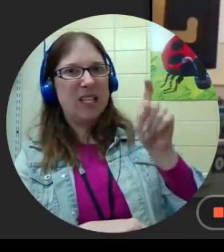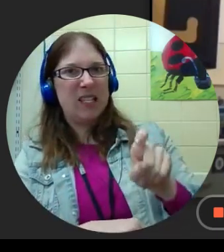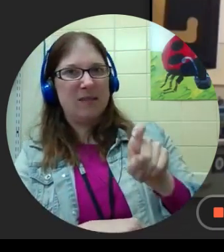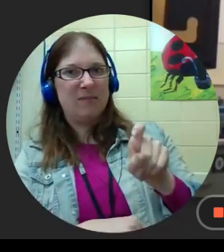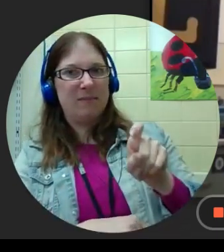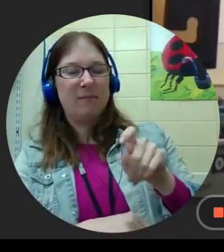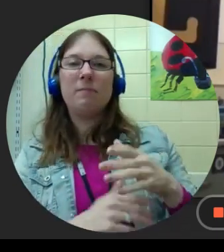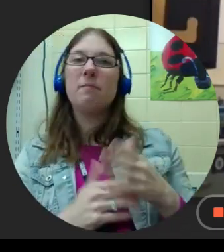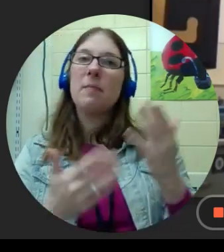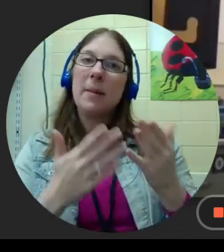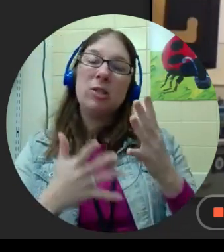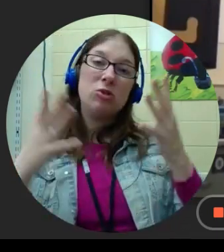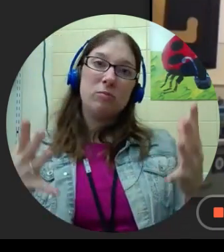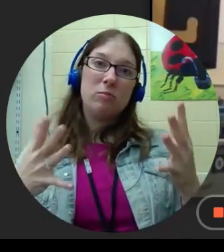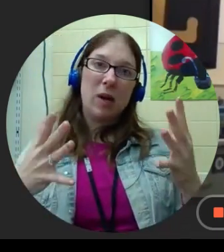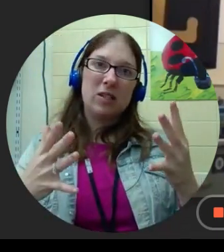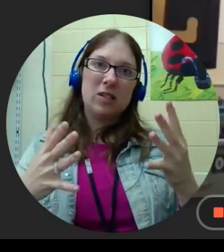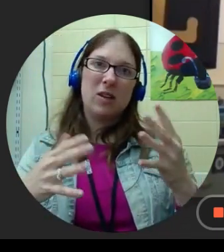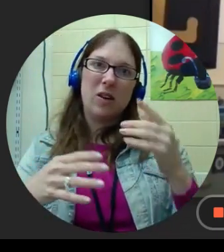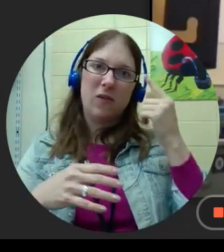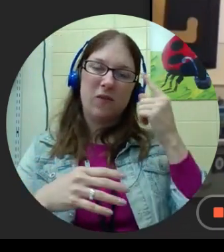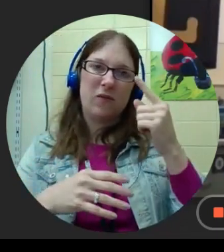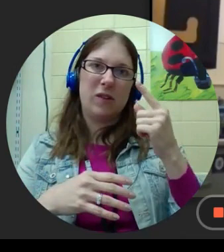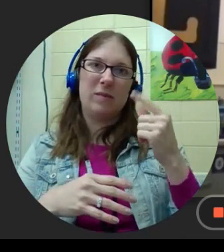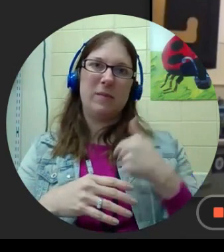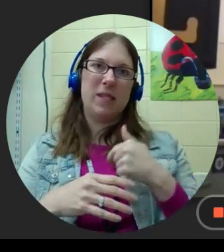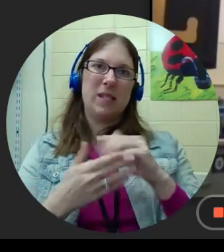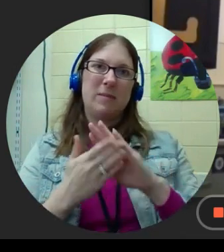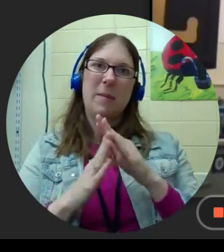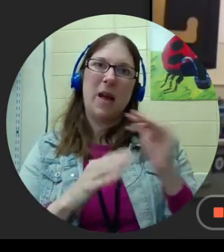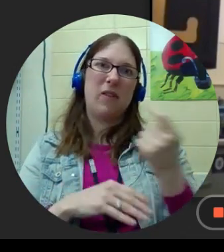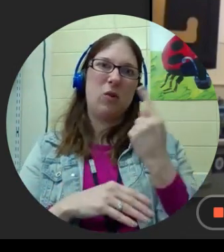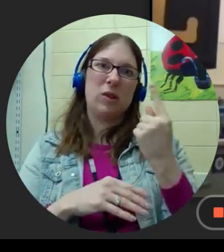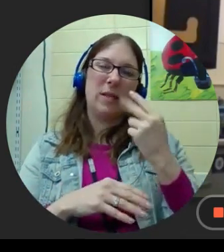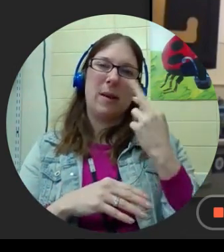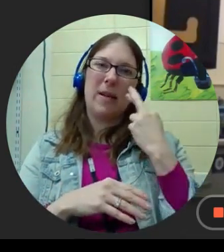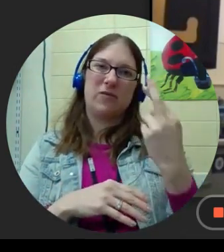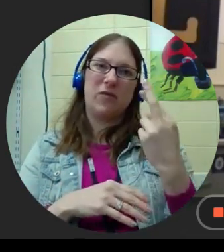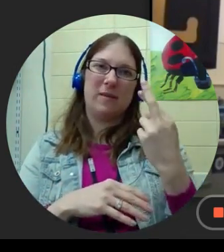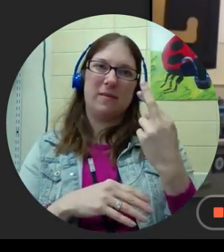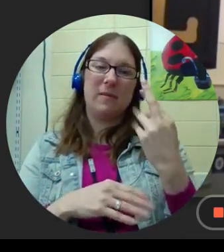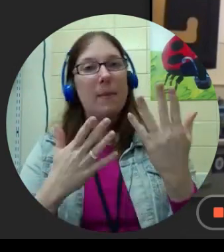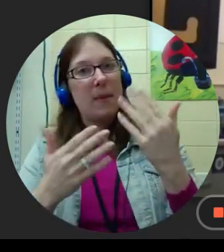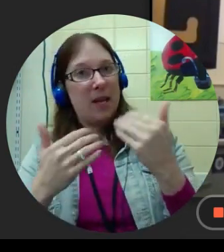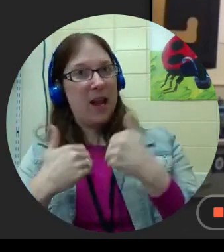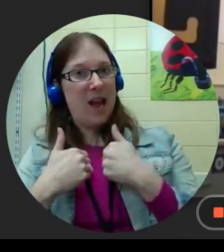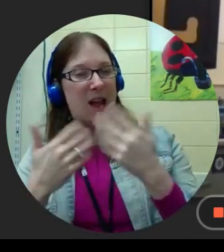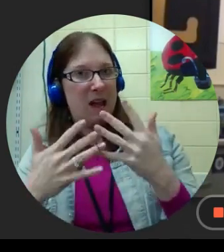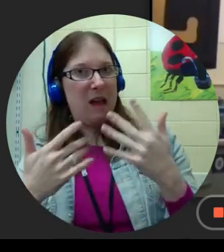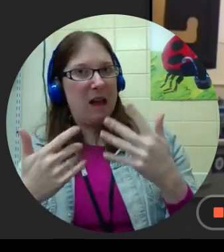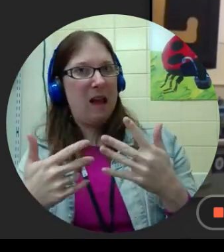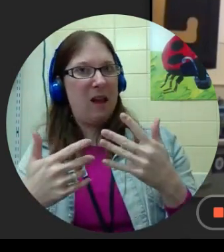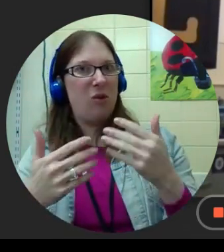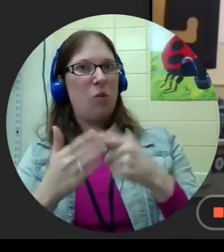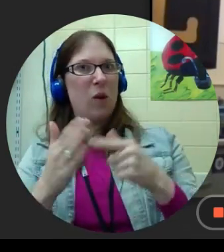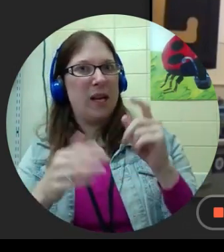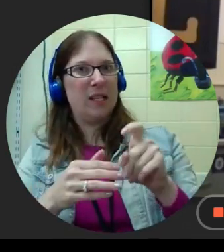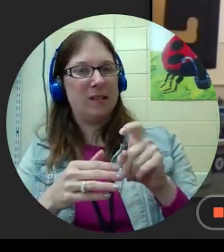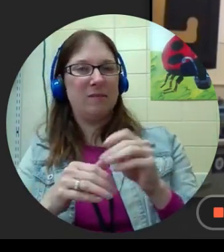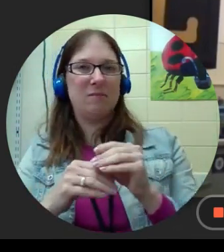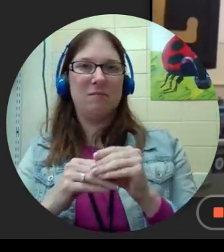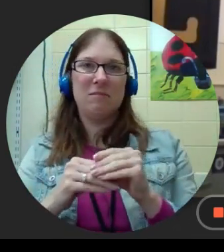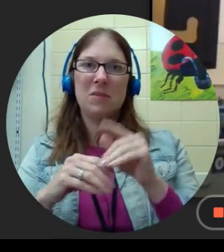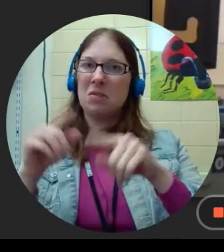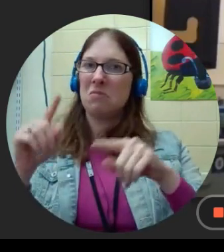to expect one person to be my everything best friend. Maybe I already had what I needed, just spread out across a bunch of